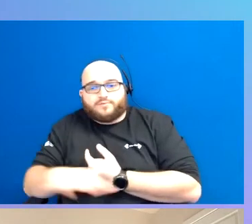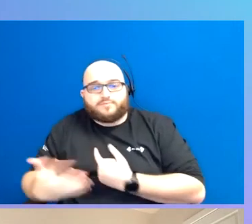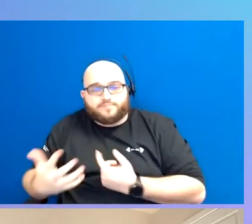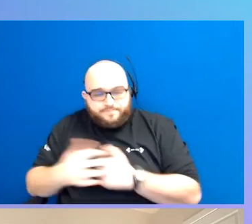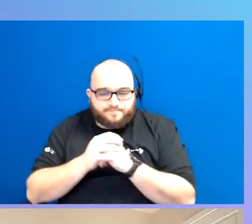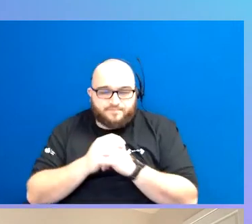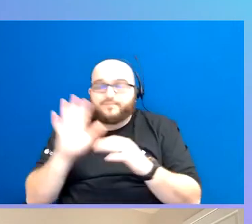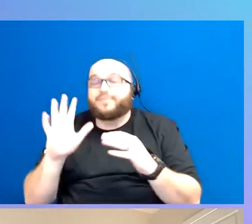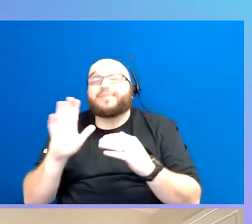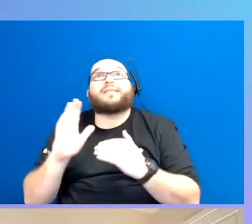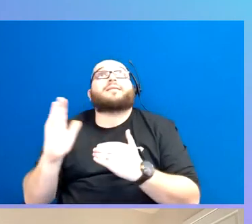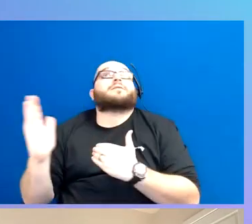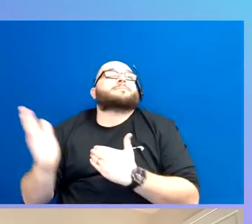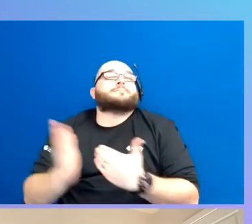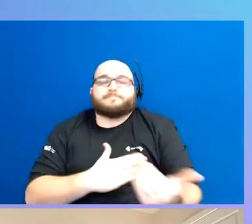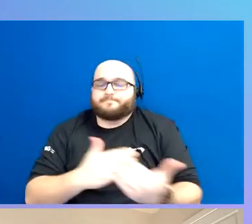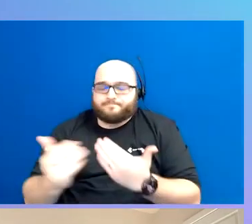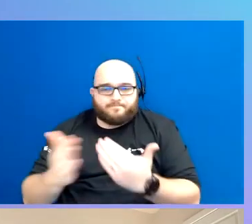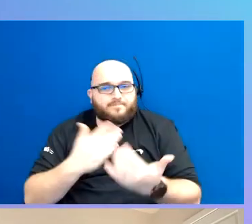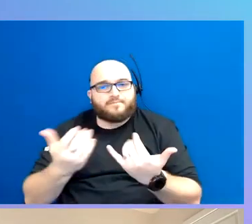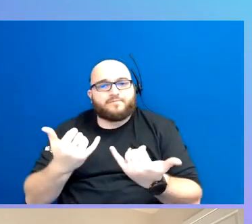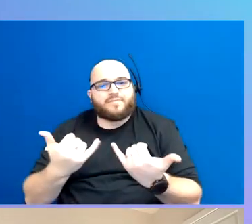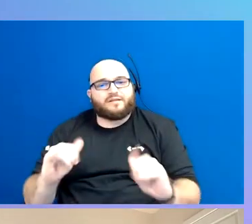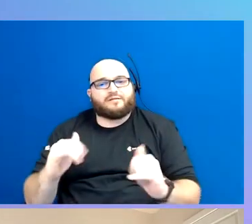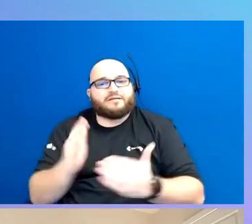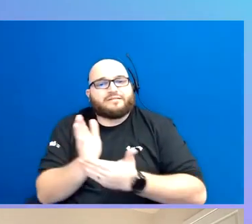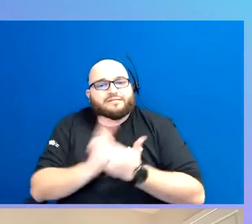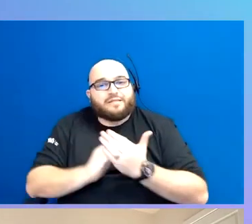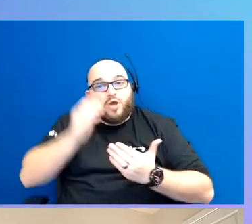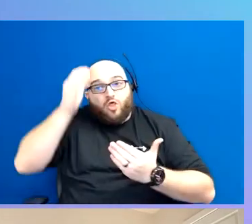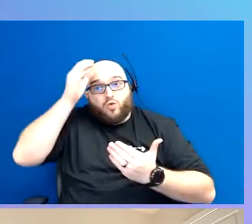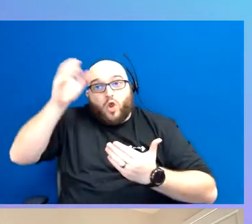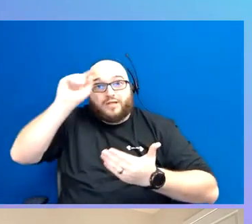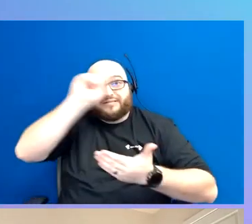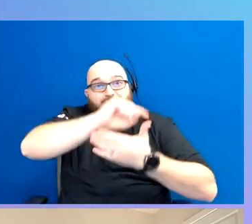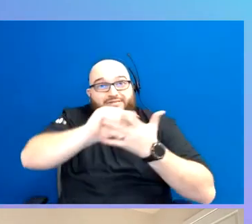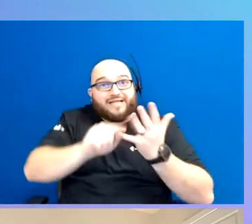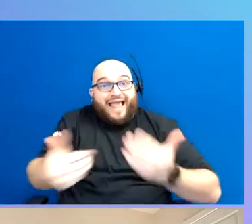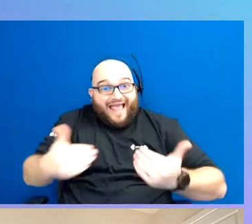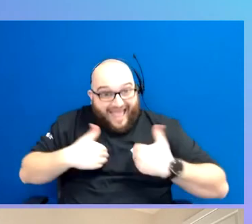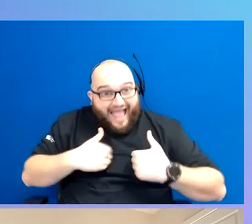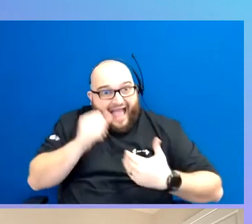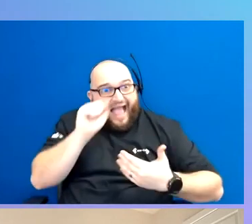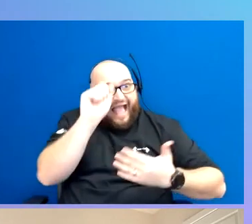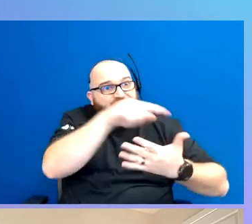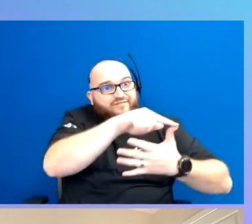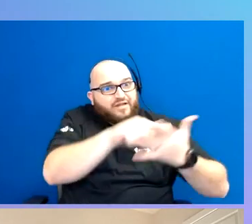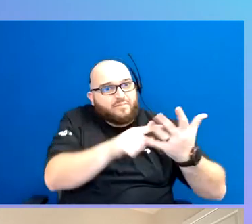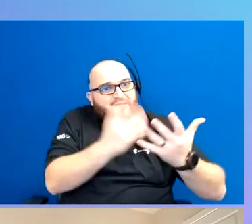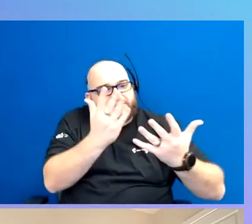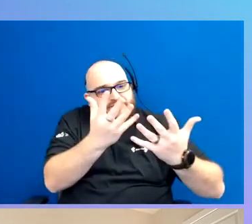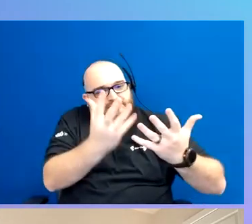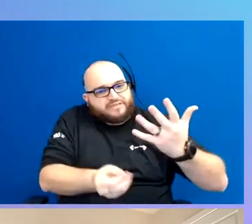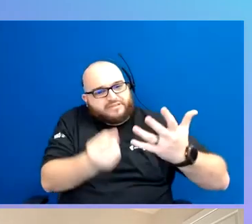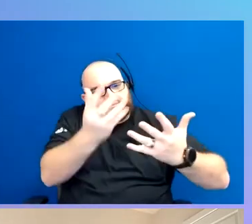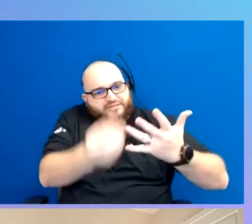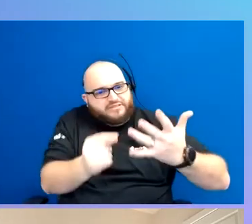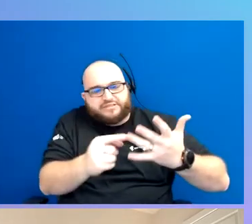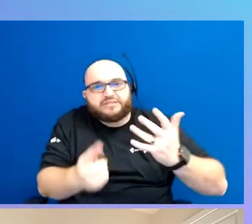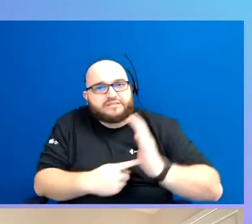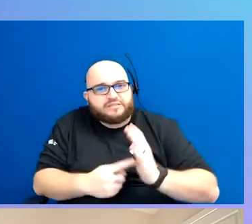still, there are some concepts missing. There are few things which are lacking. Like for